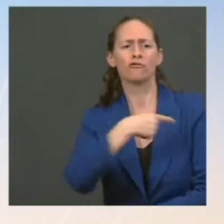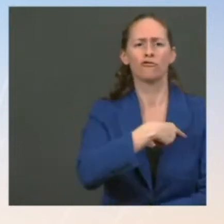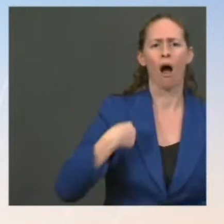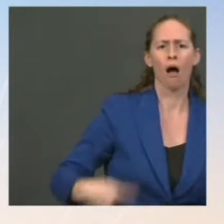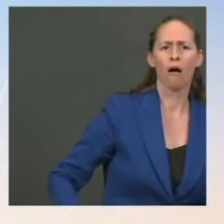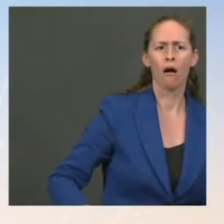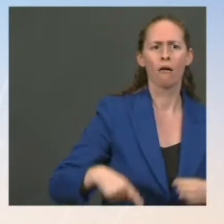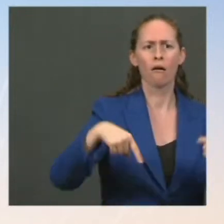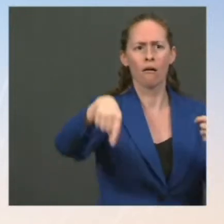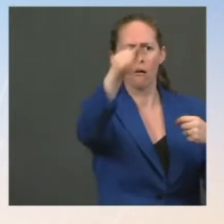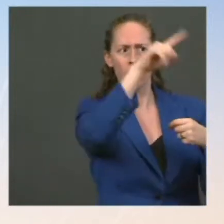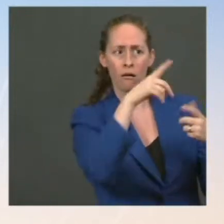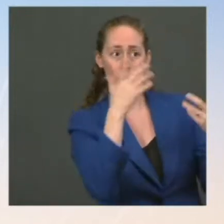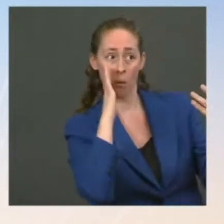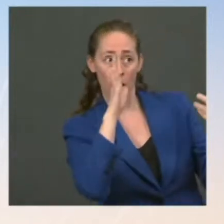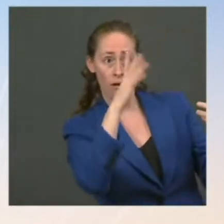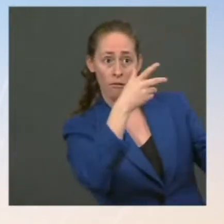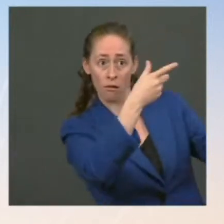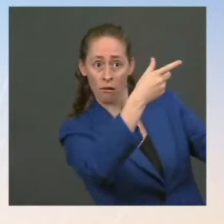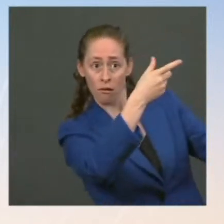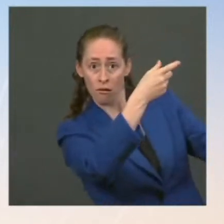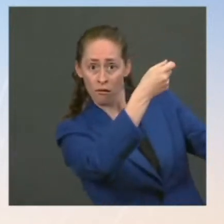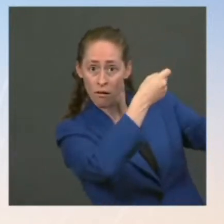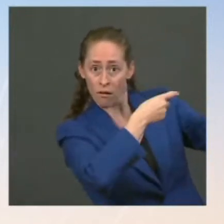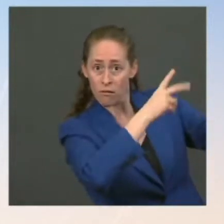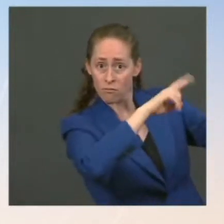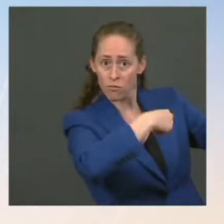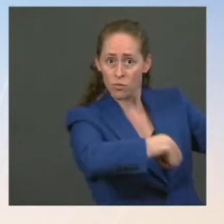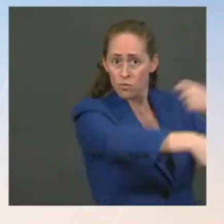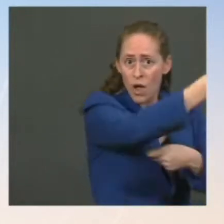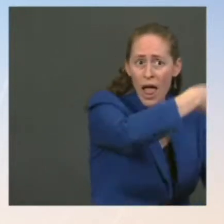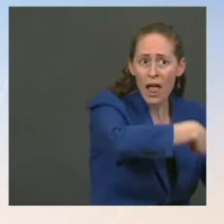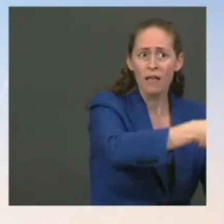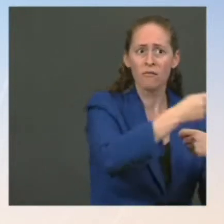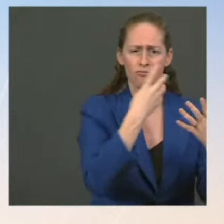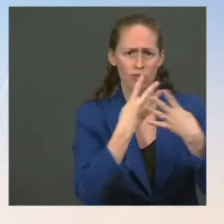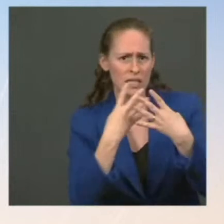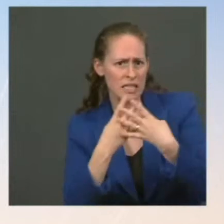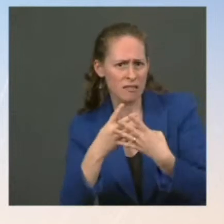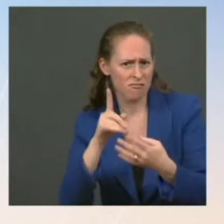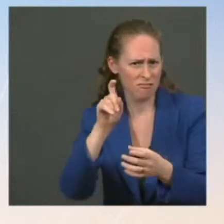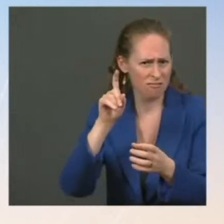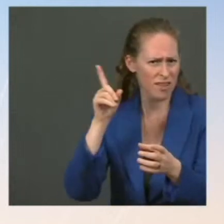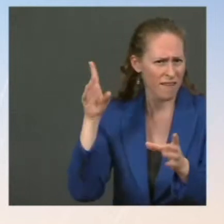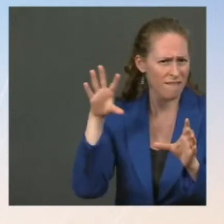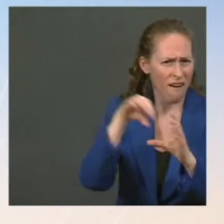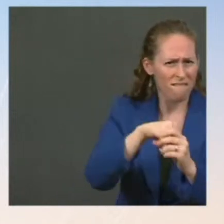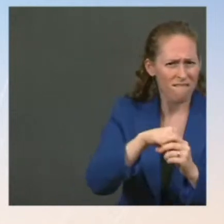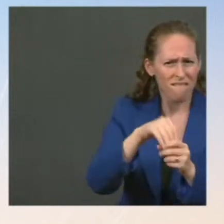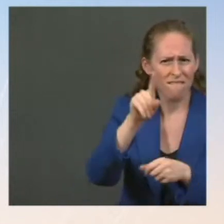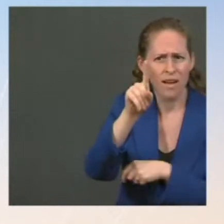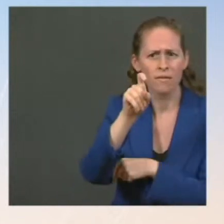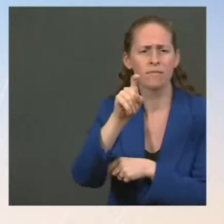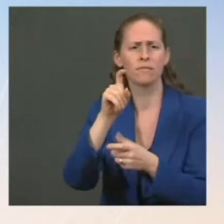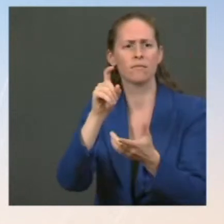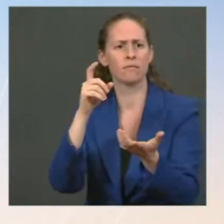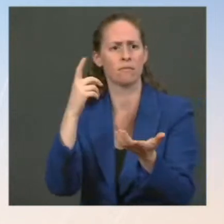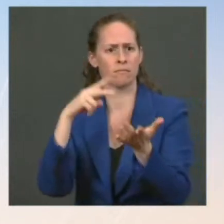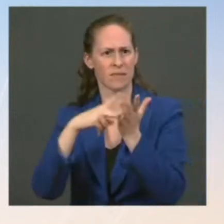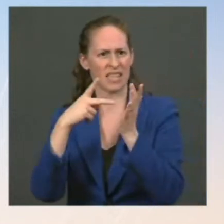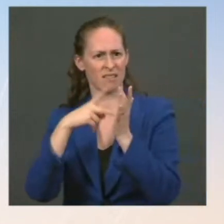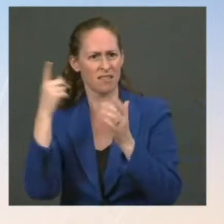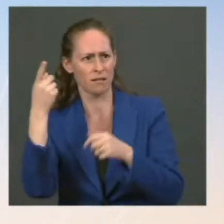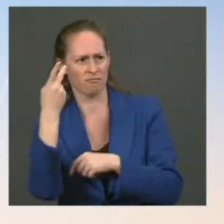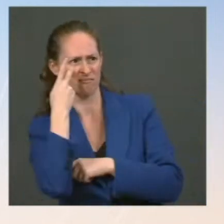And then also, does this sort of deal incentivize China to sort of unjustly seize foreign nationals as some international